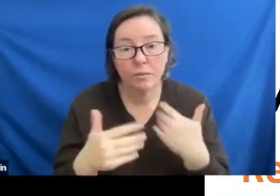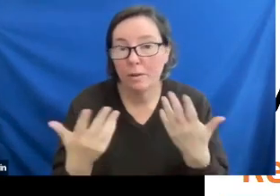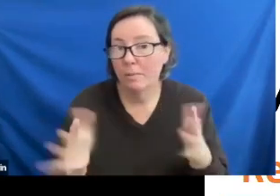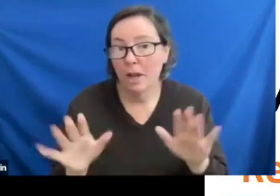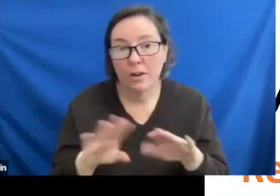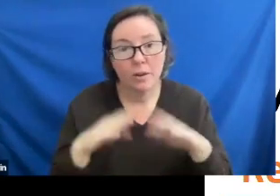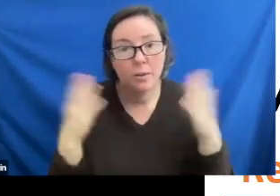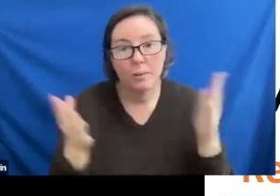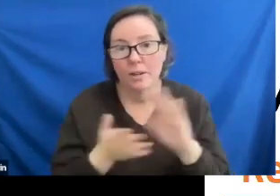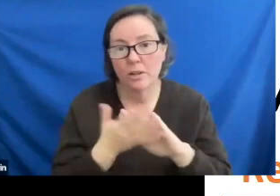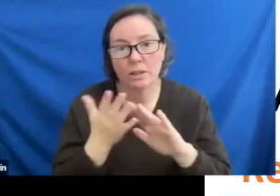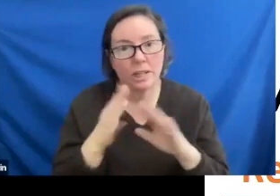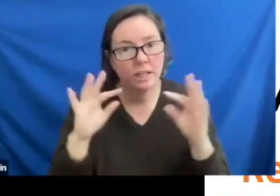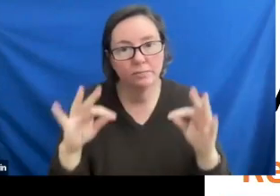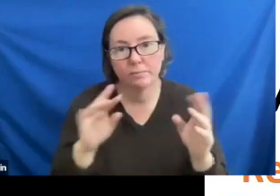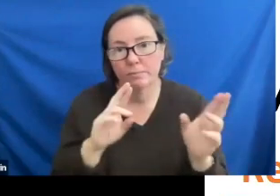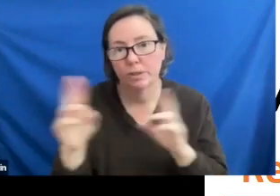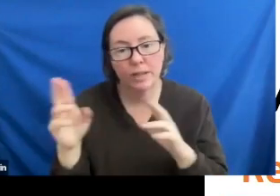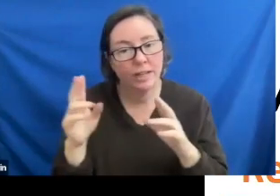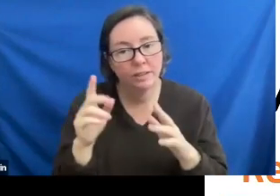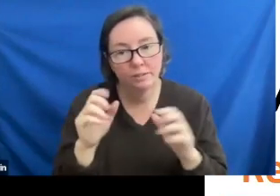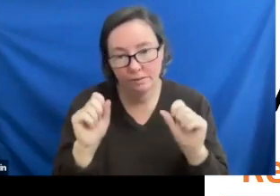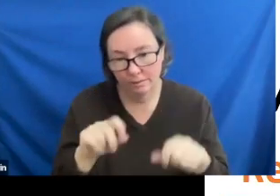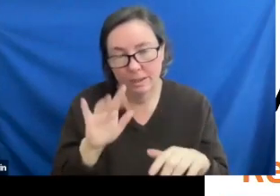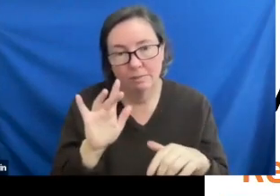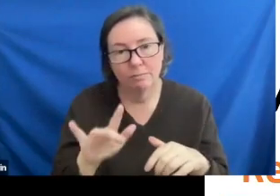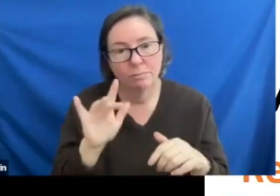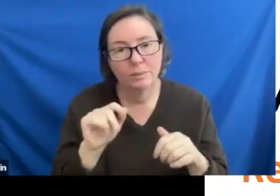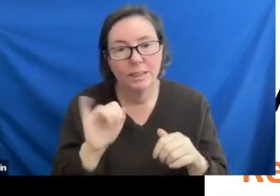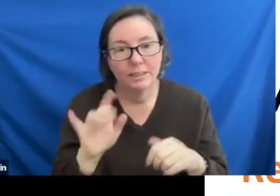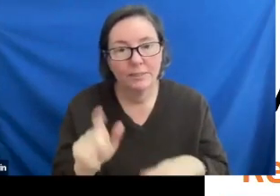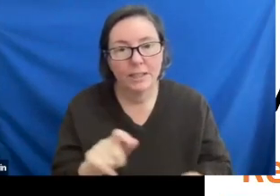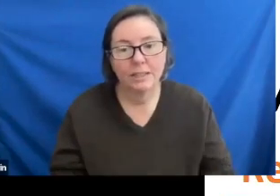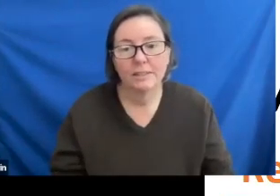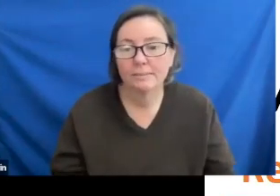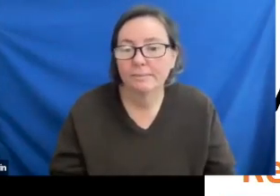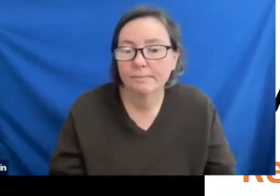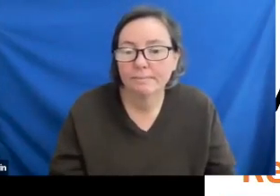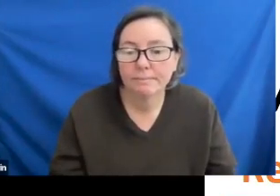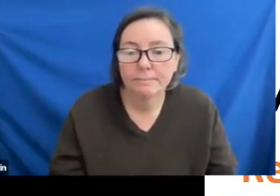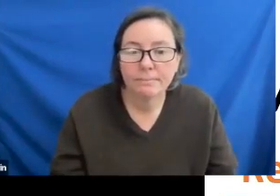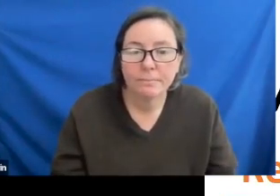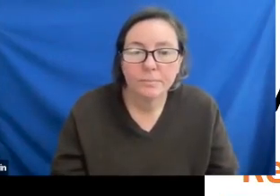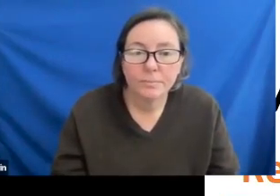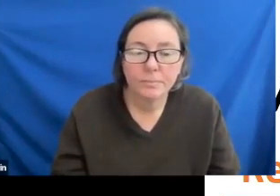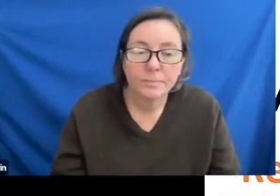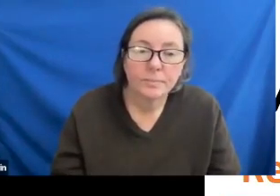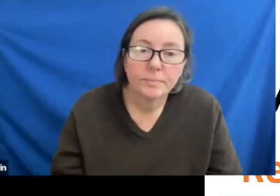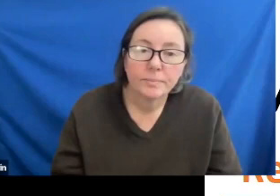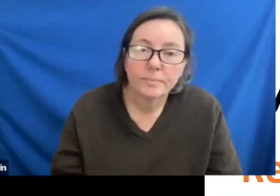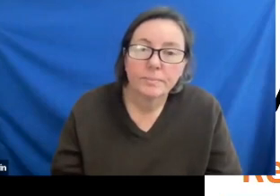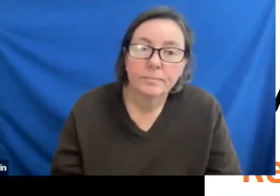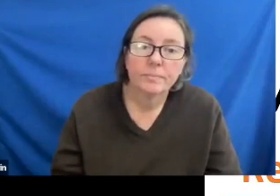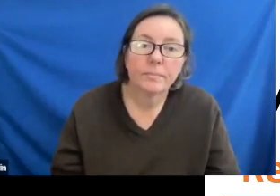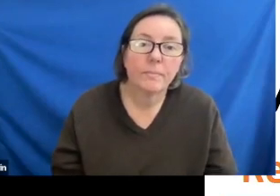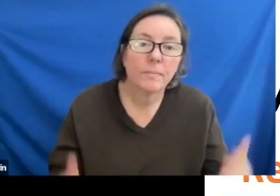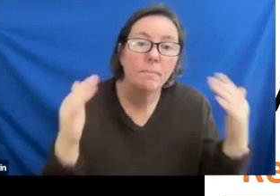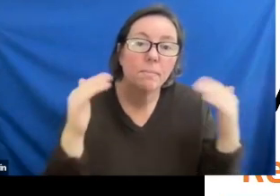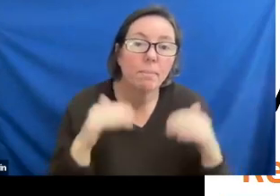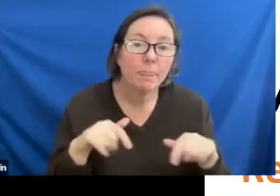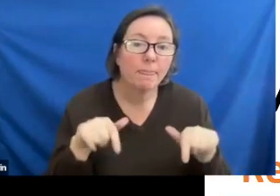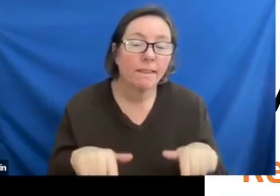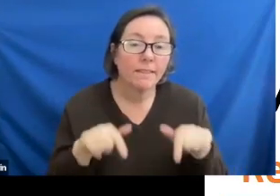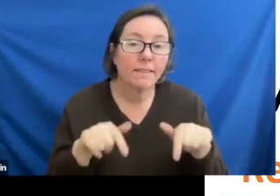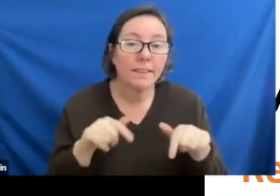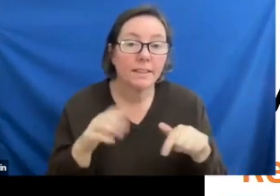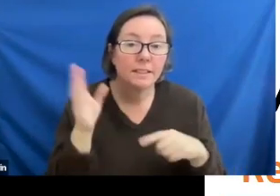open, so should be able to get to those now. The recording and